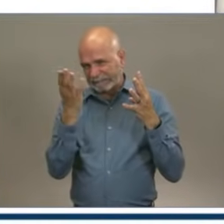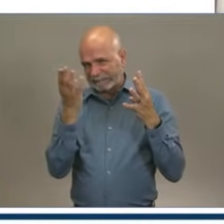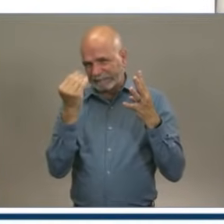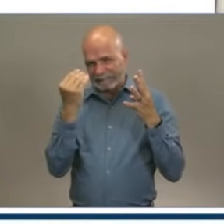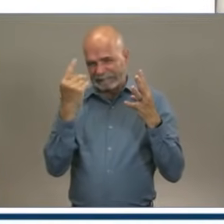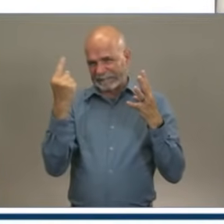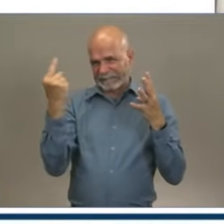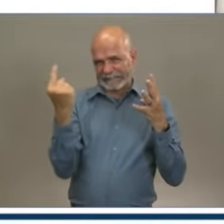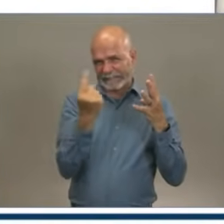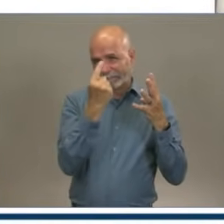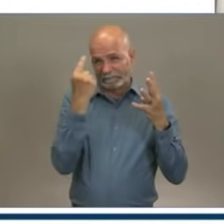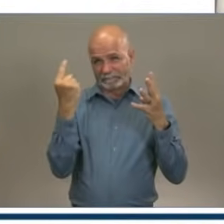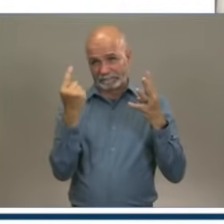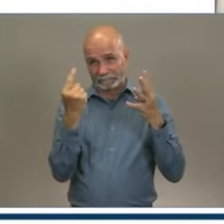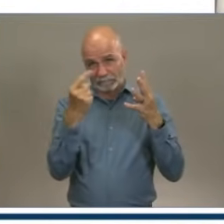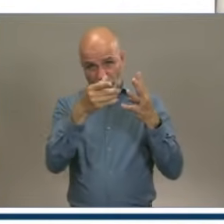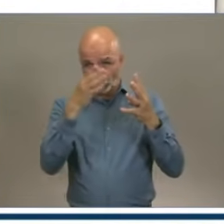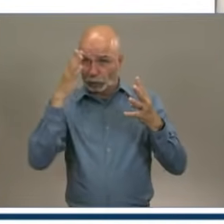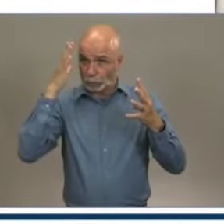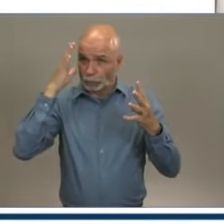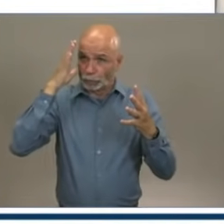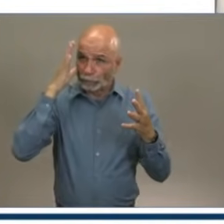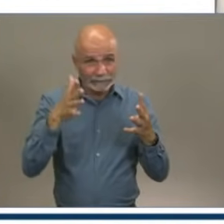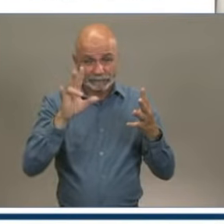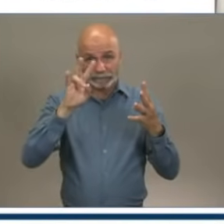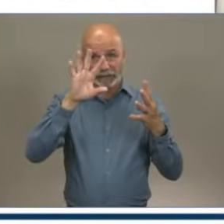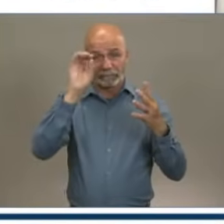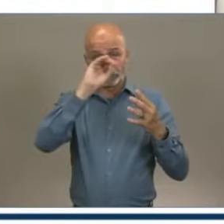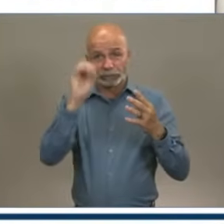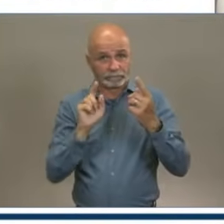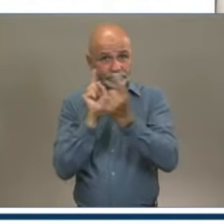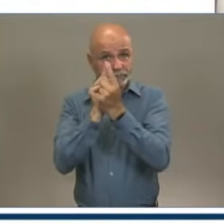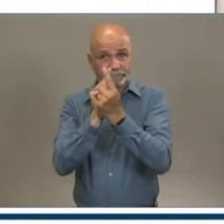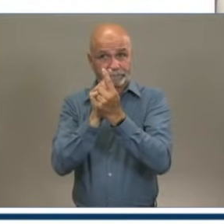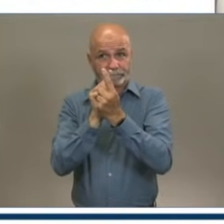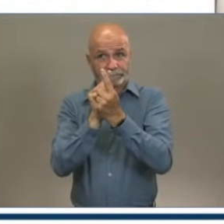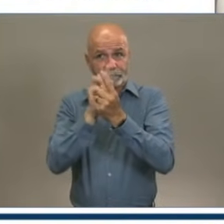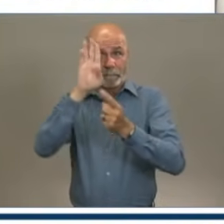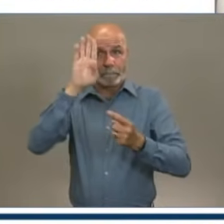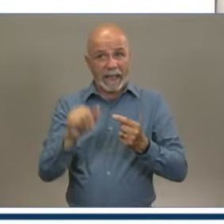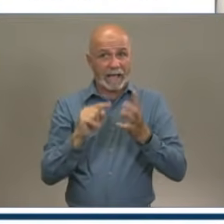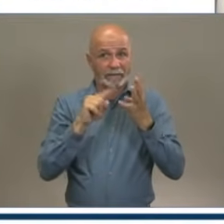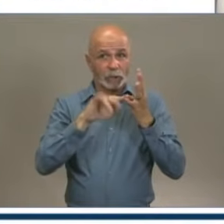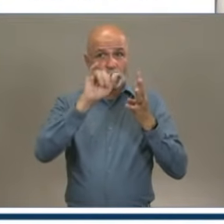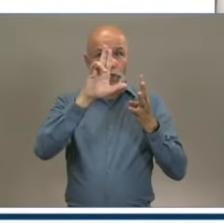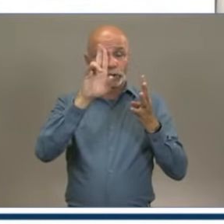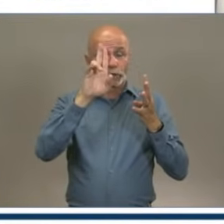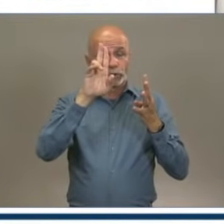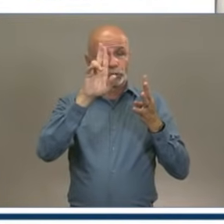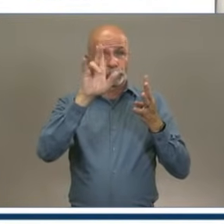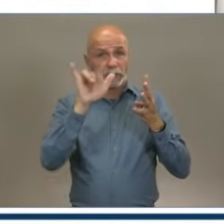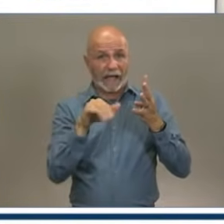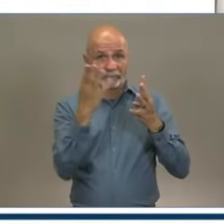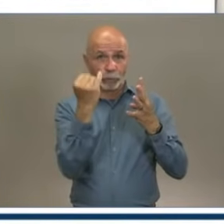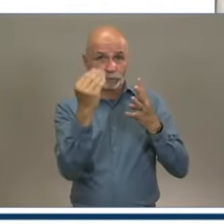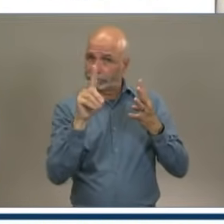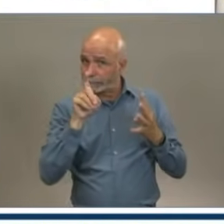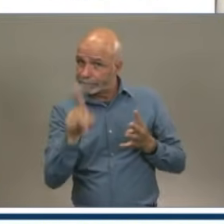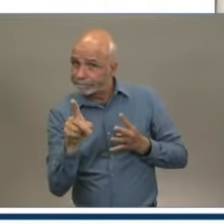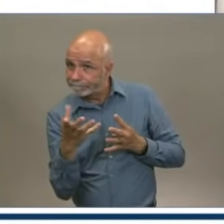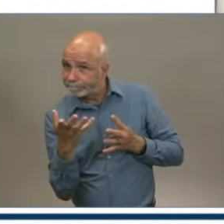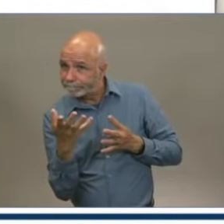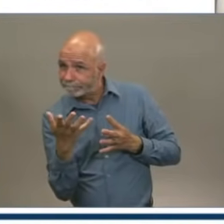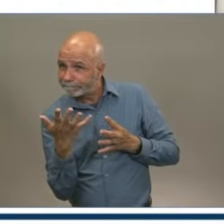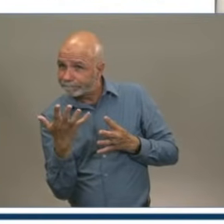75% by July 14th? Currently, we're at about 73.5, and we're looking at needing to get about